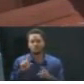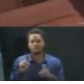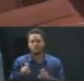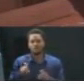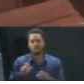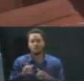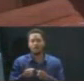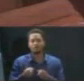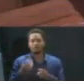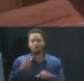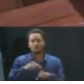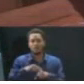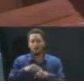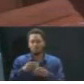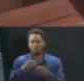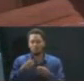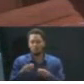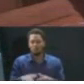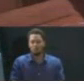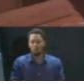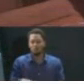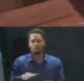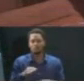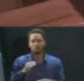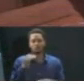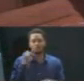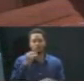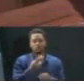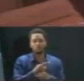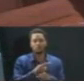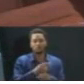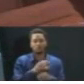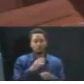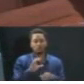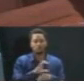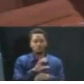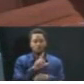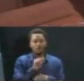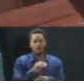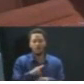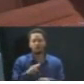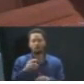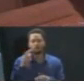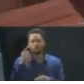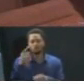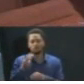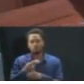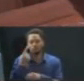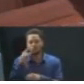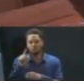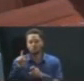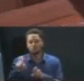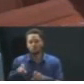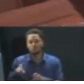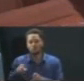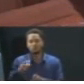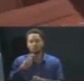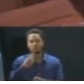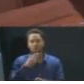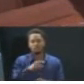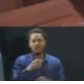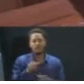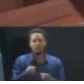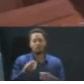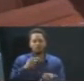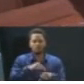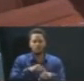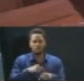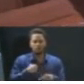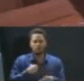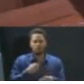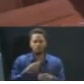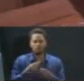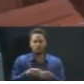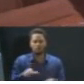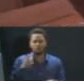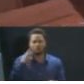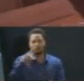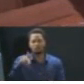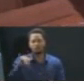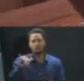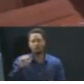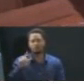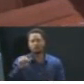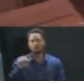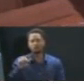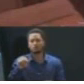practice in the classroom, computer labs, and the actual testing? And how much more class time are we losing this year for the pilot social studies test?